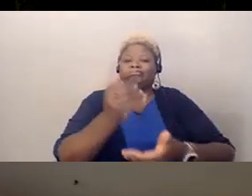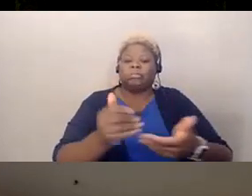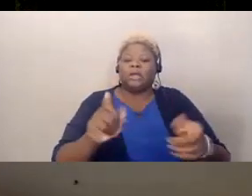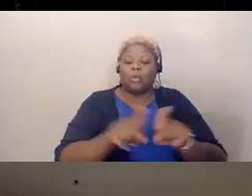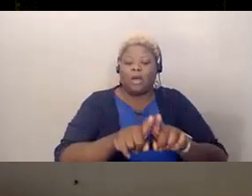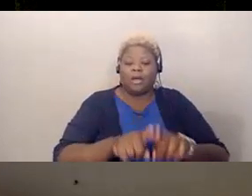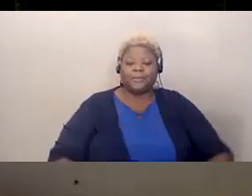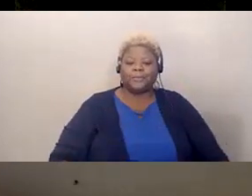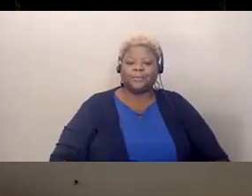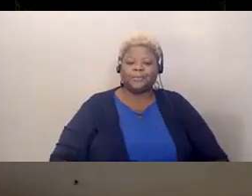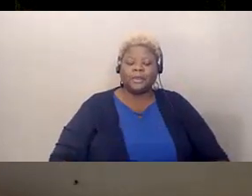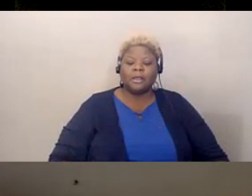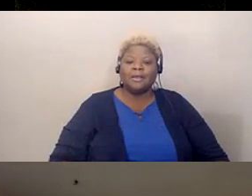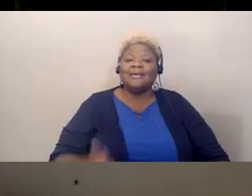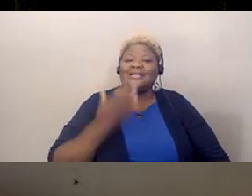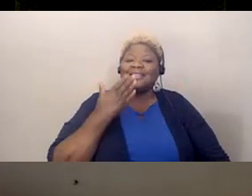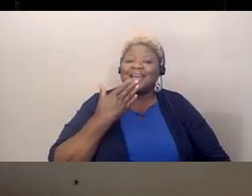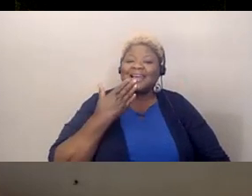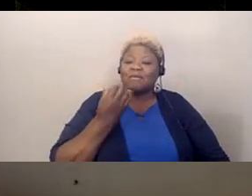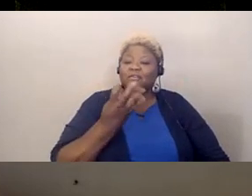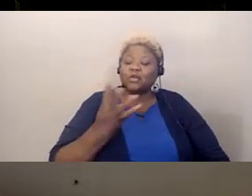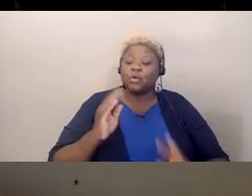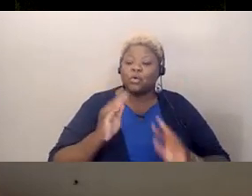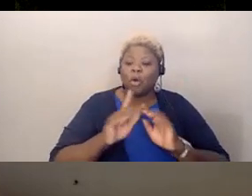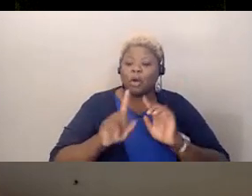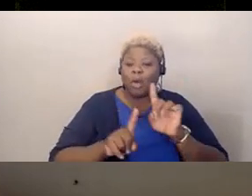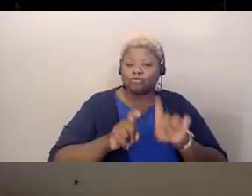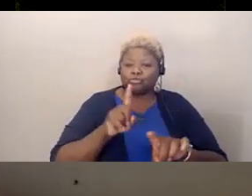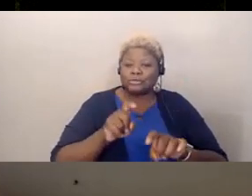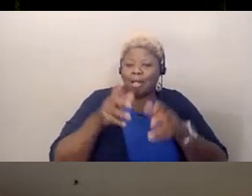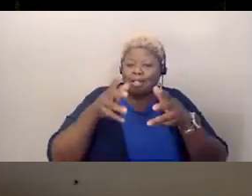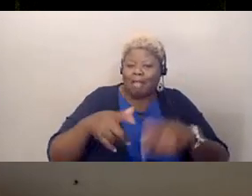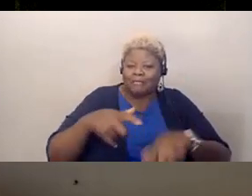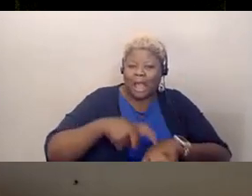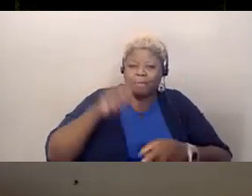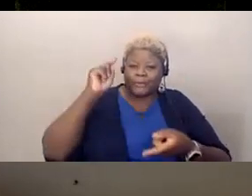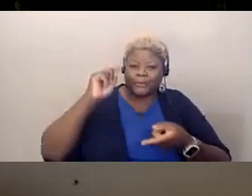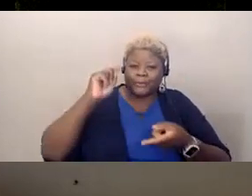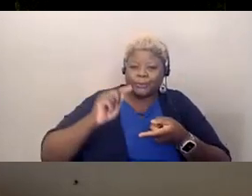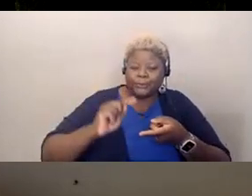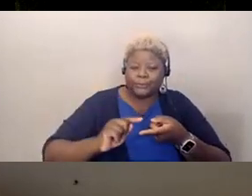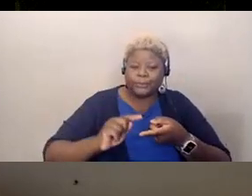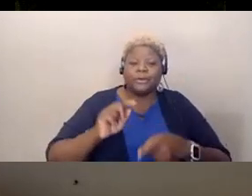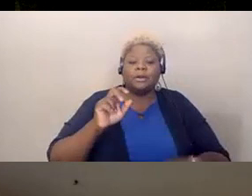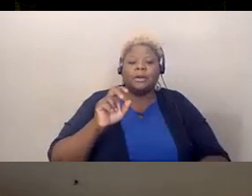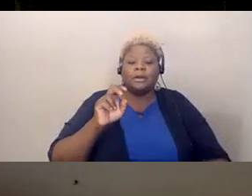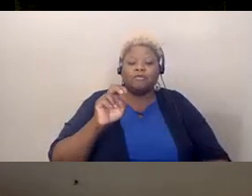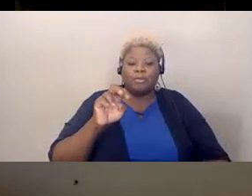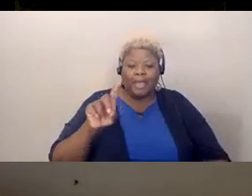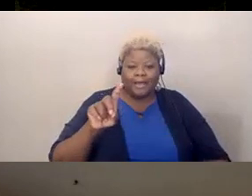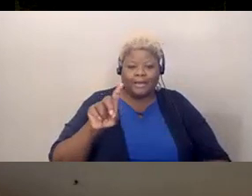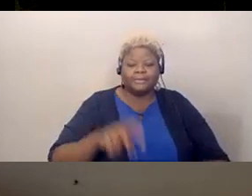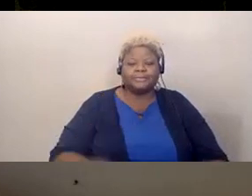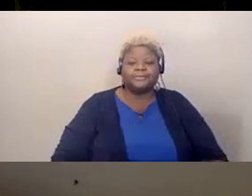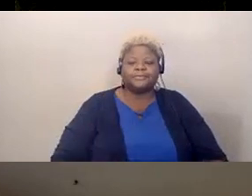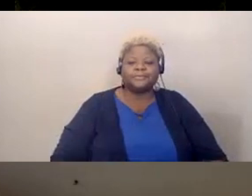Okay, thank you. We have just a few more questions, a little bit of time for a few more questions. This is from Edmina.